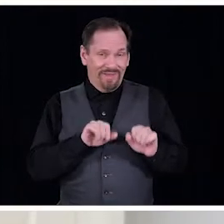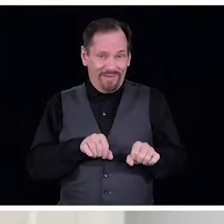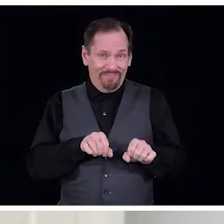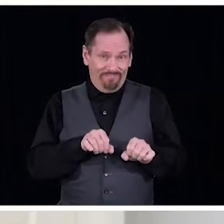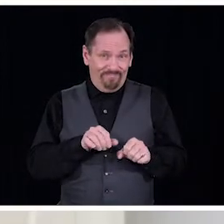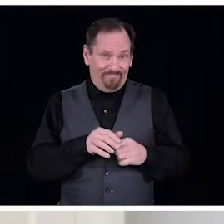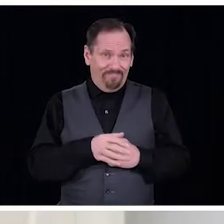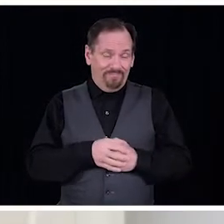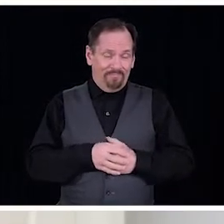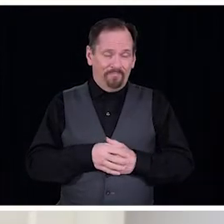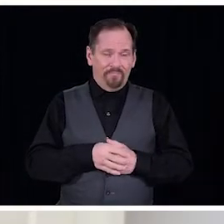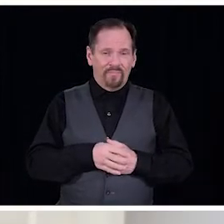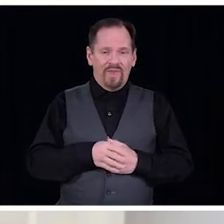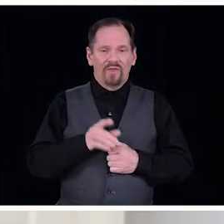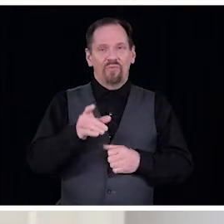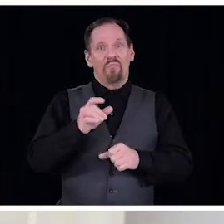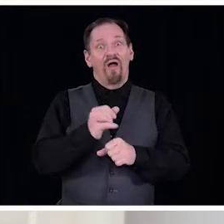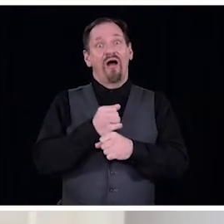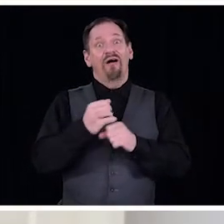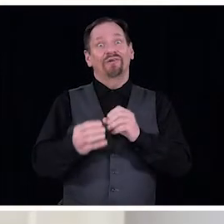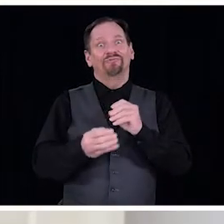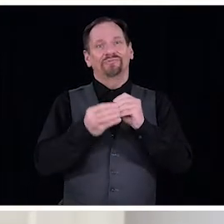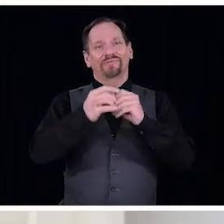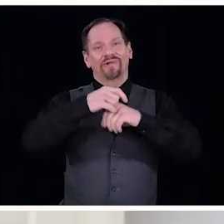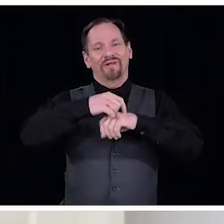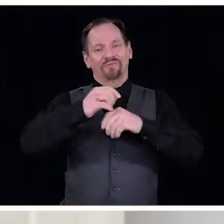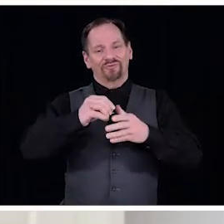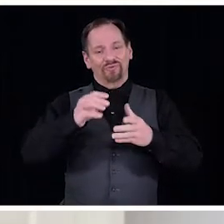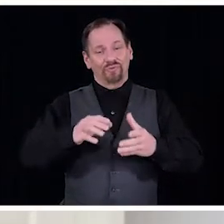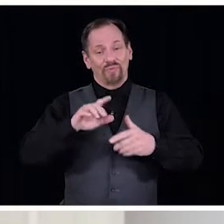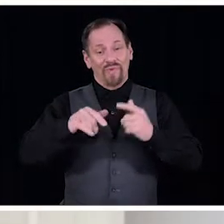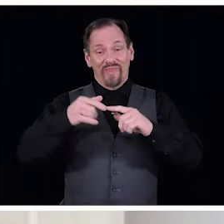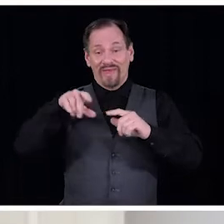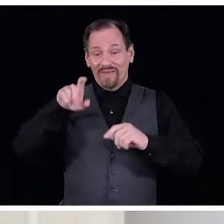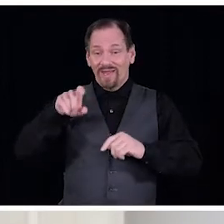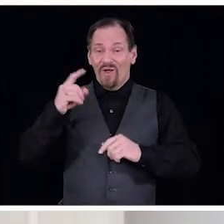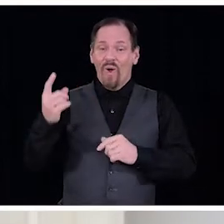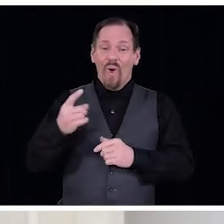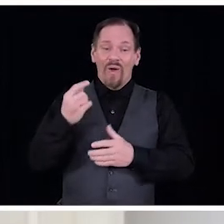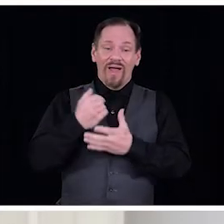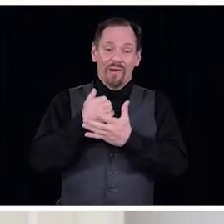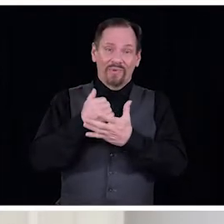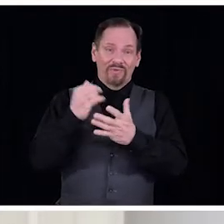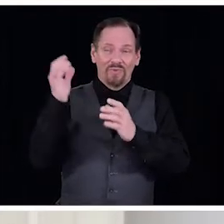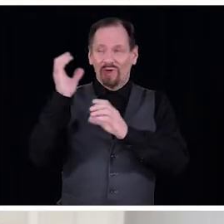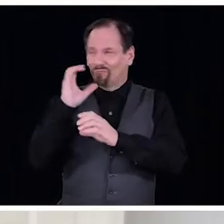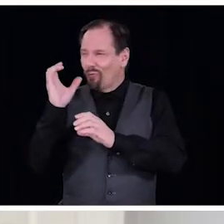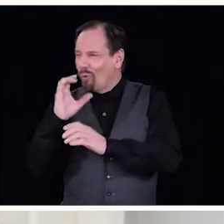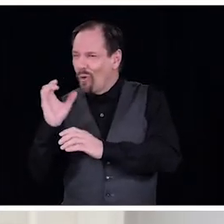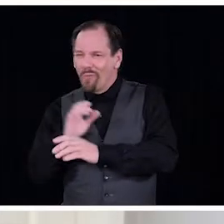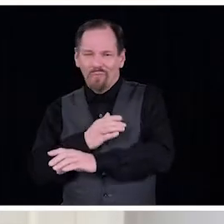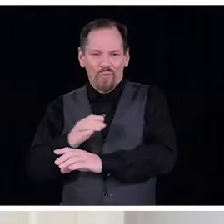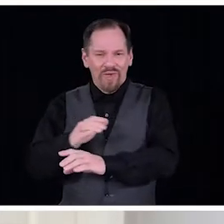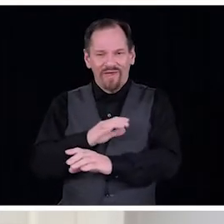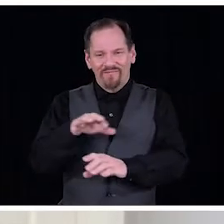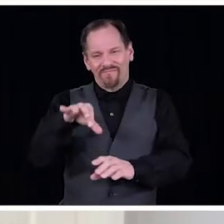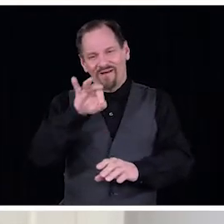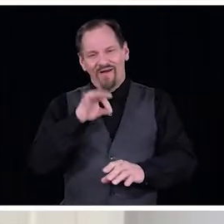quote. You make extra time for students when they need it, always helping them explore the music and find their own